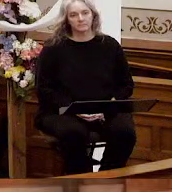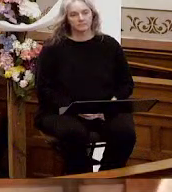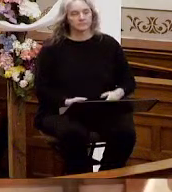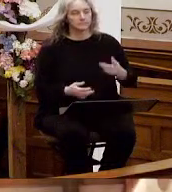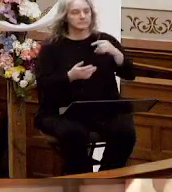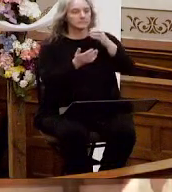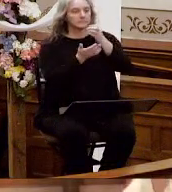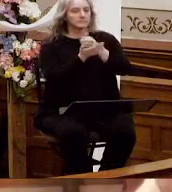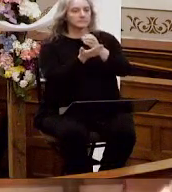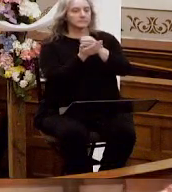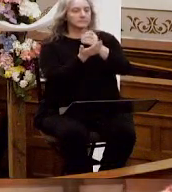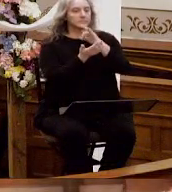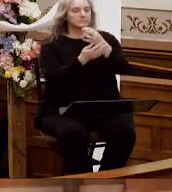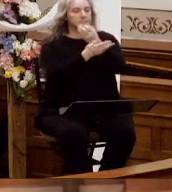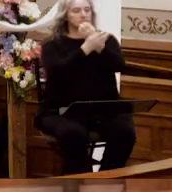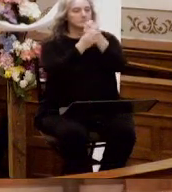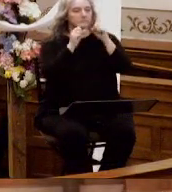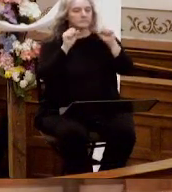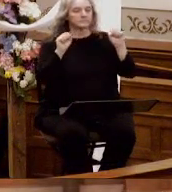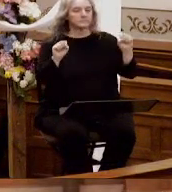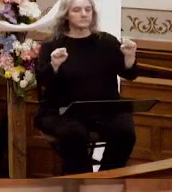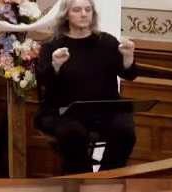Cup of salvation.